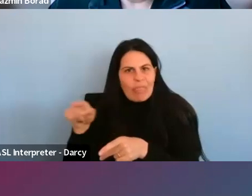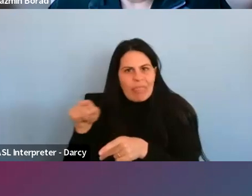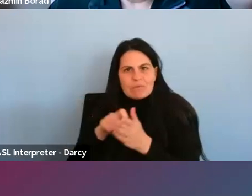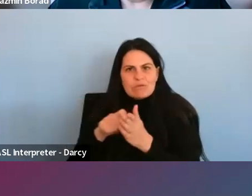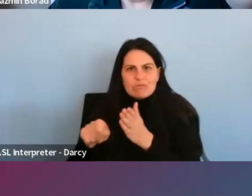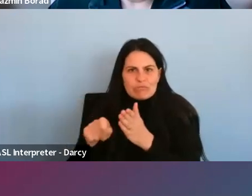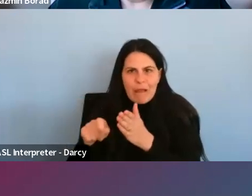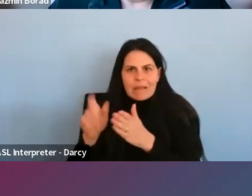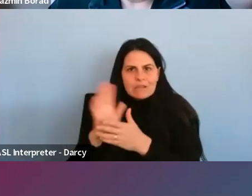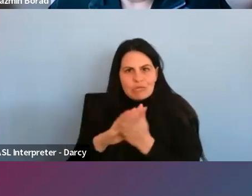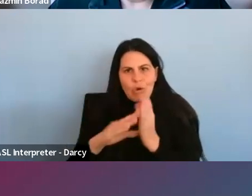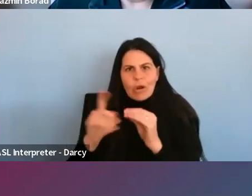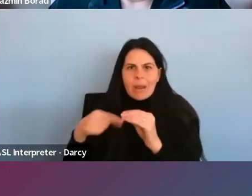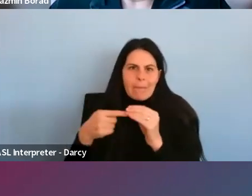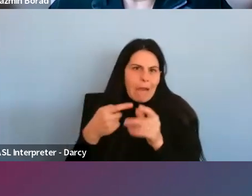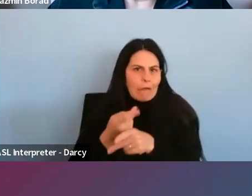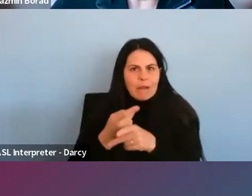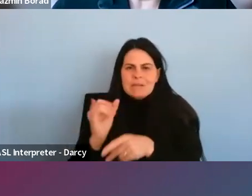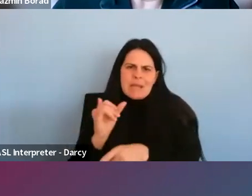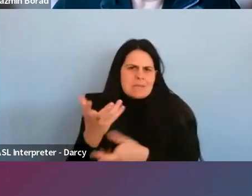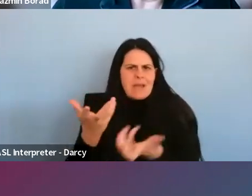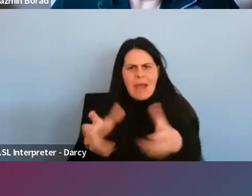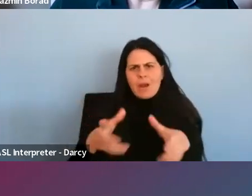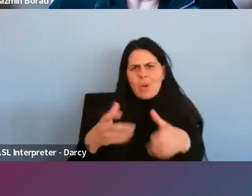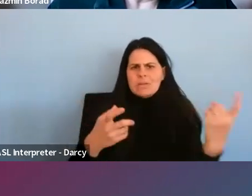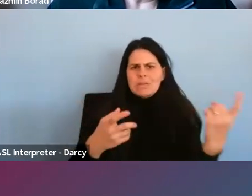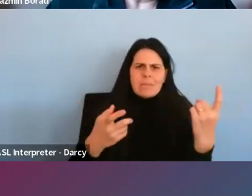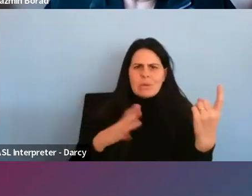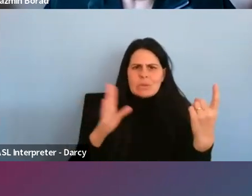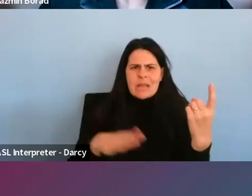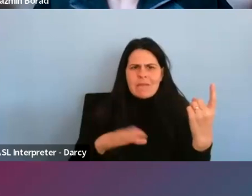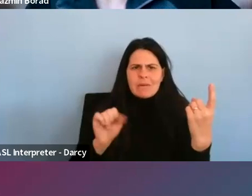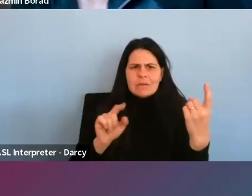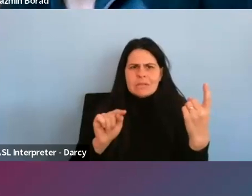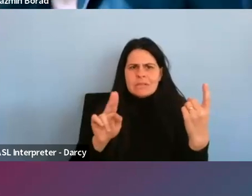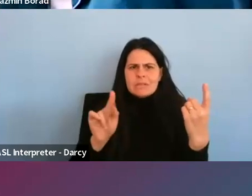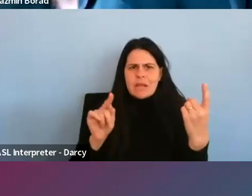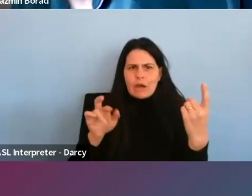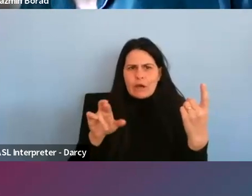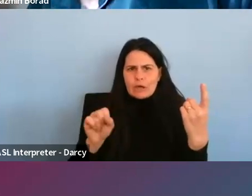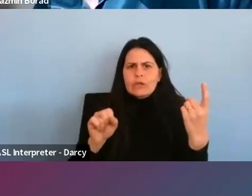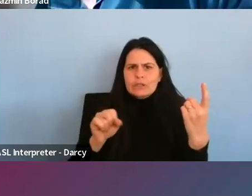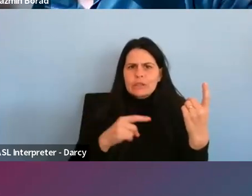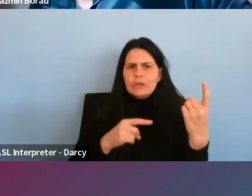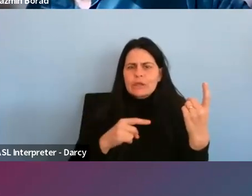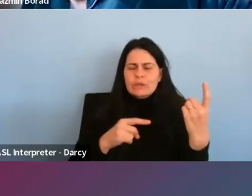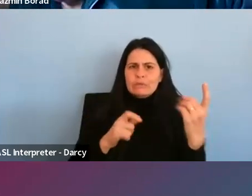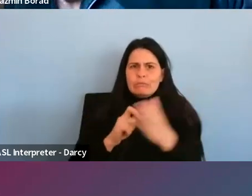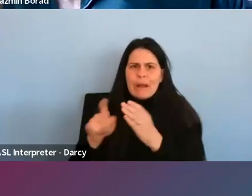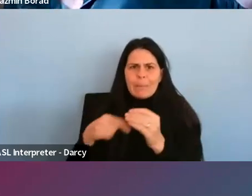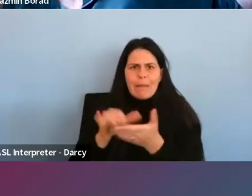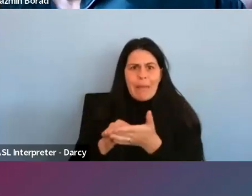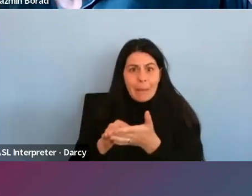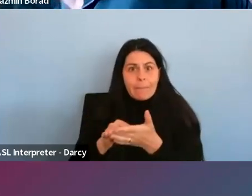storylines about care. Same way, I don't want someone who's never stuttered to write storylines about that, though it happens all the time and it's not helpful.